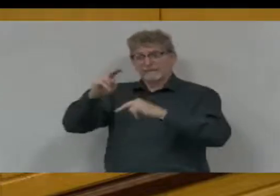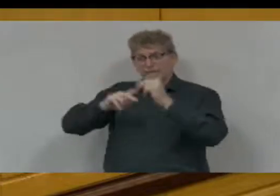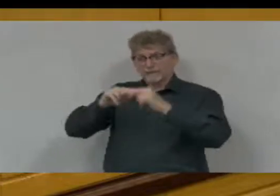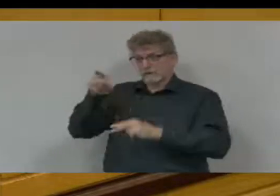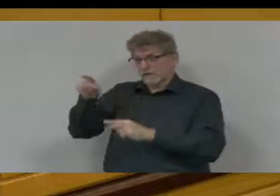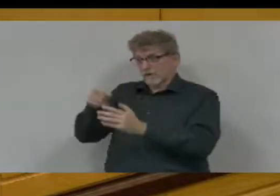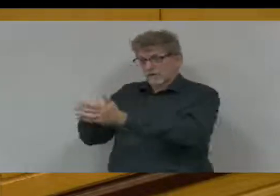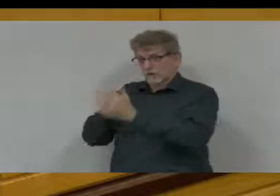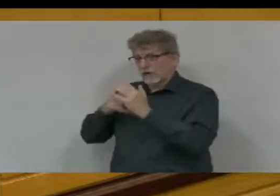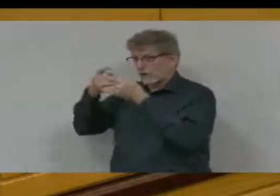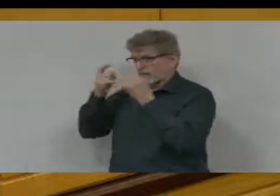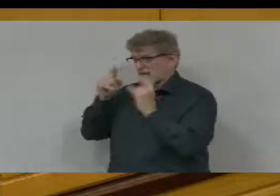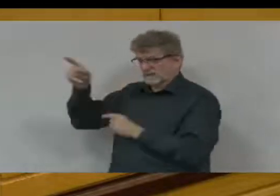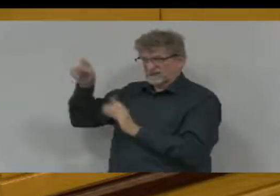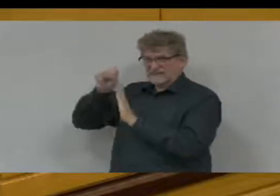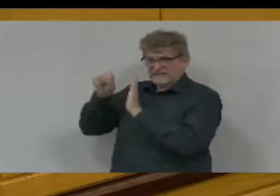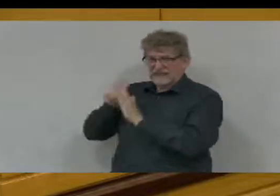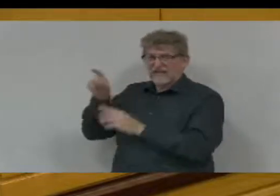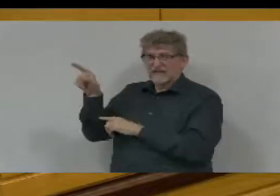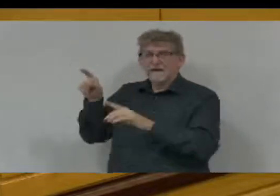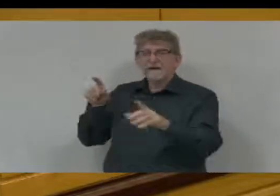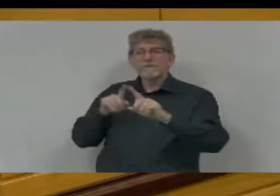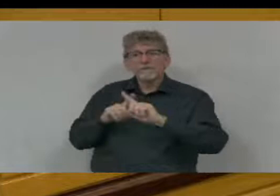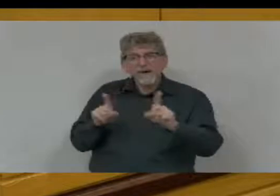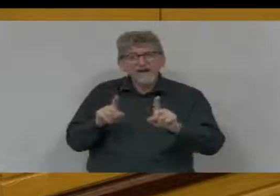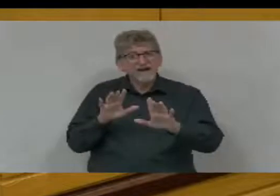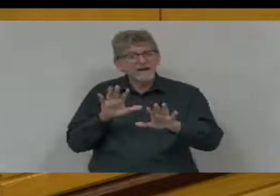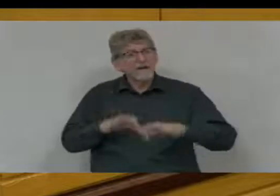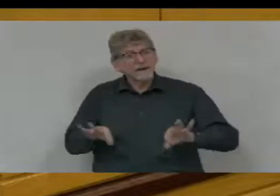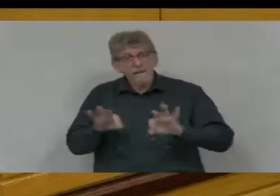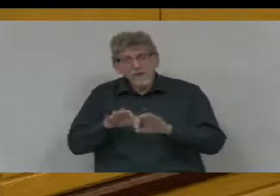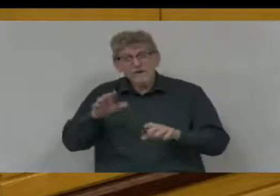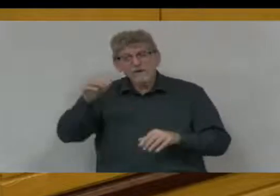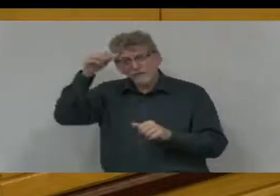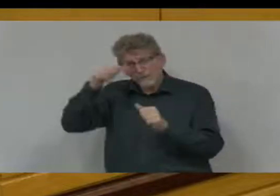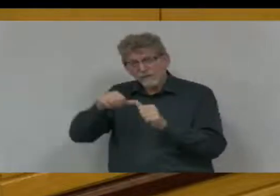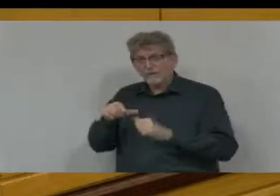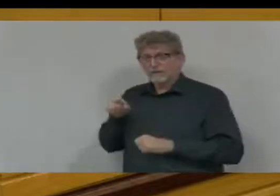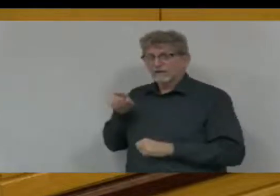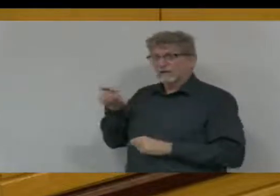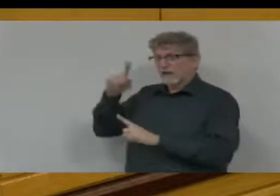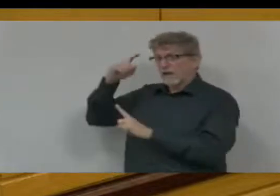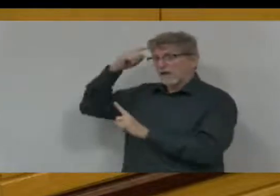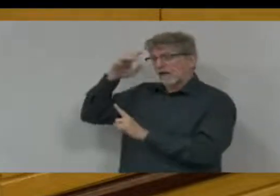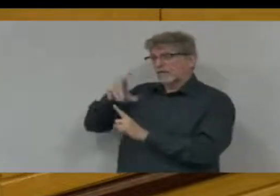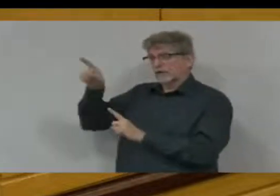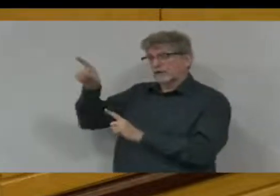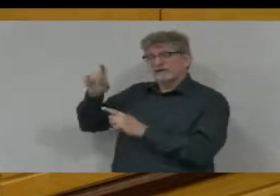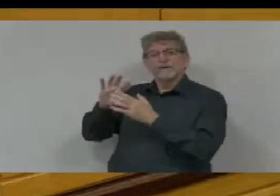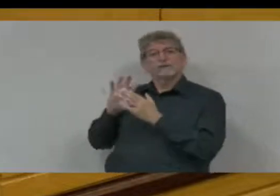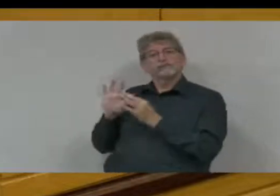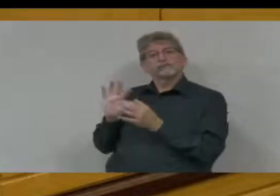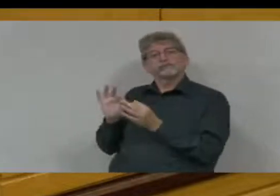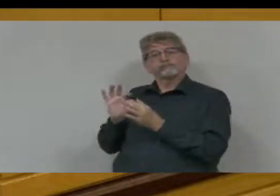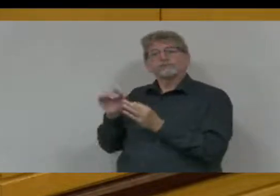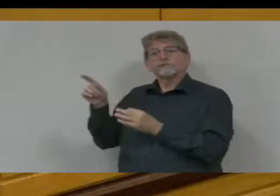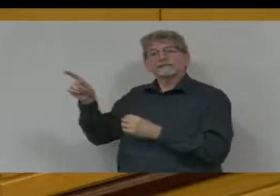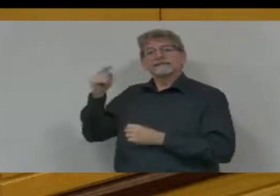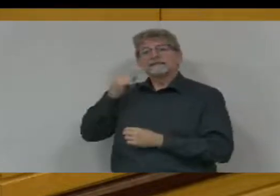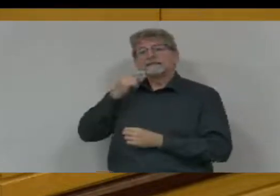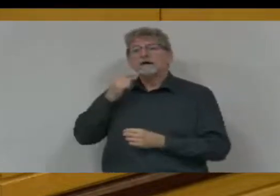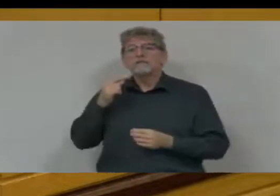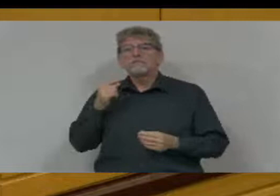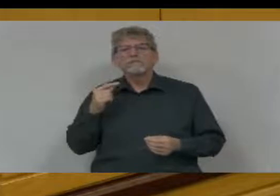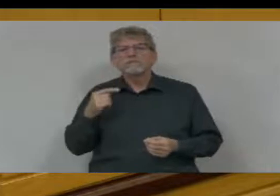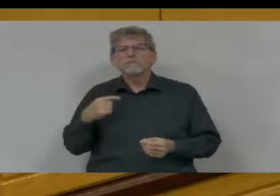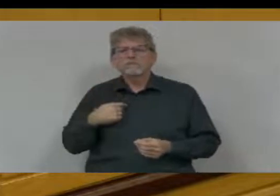think it's also important that the governor, I think, went overboard in saying that he doesn't believe that the pandemic is over, and that, you know,